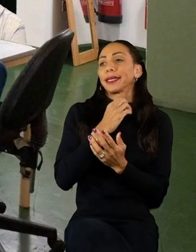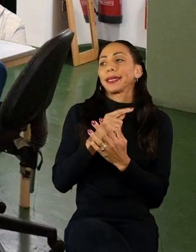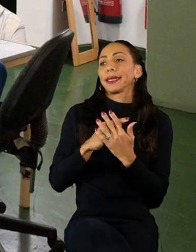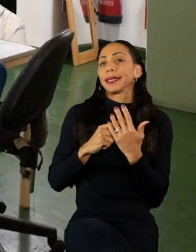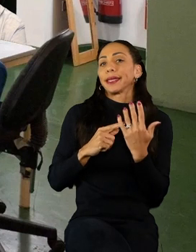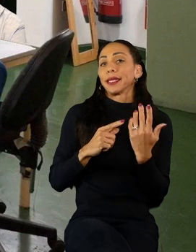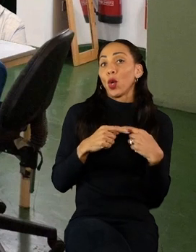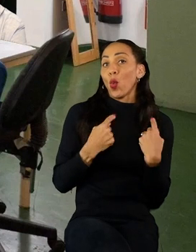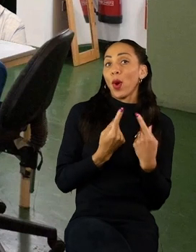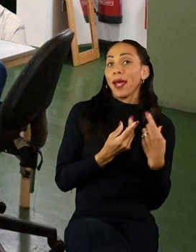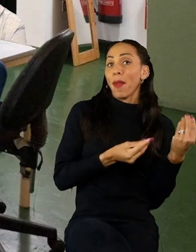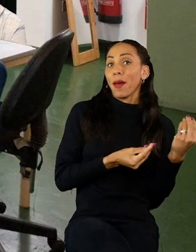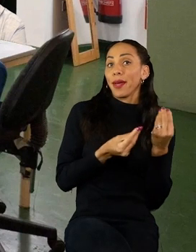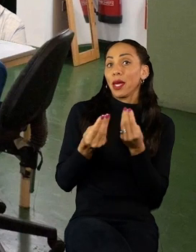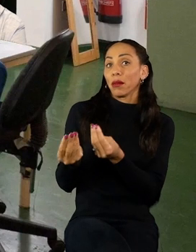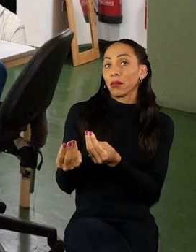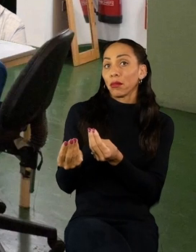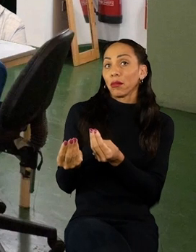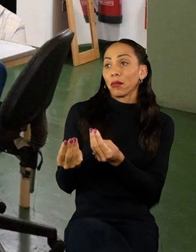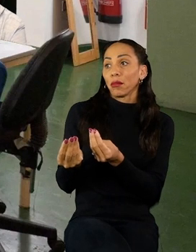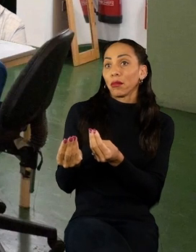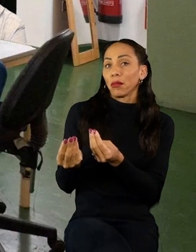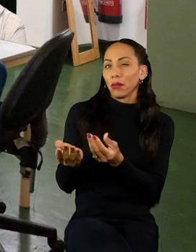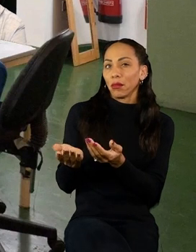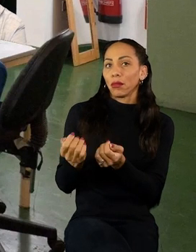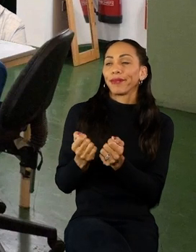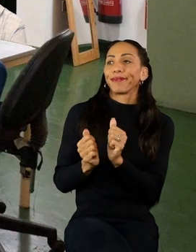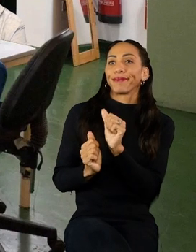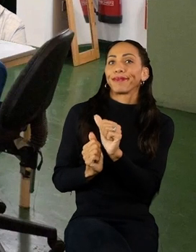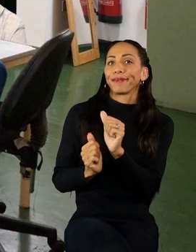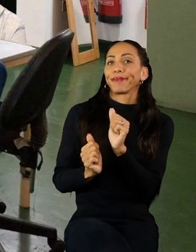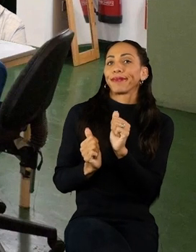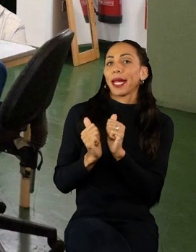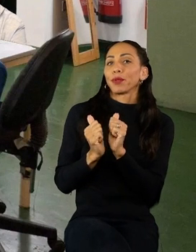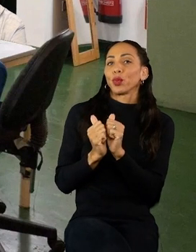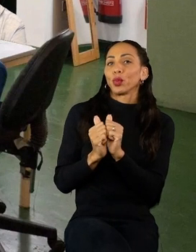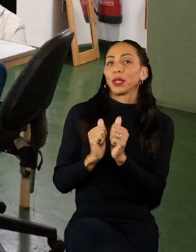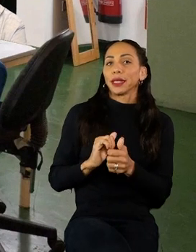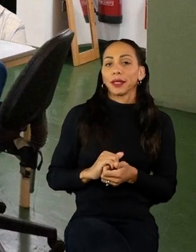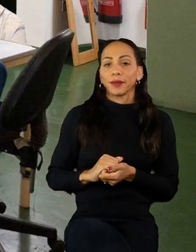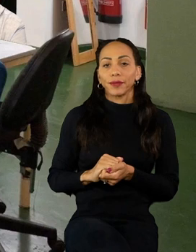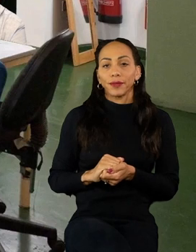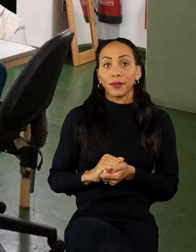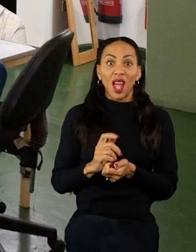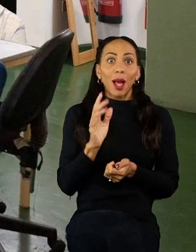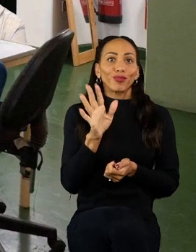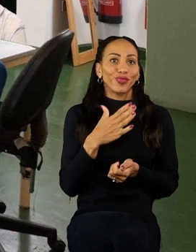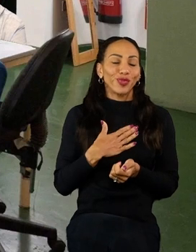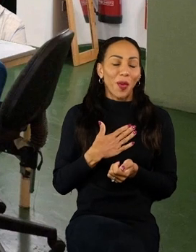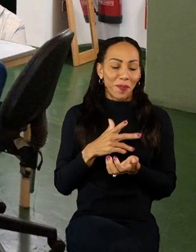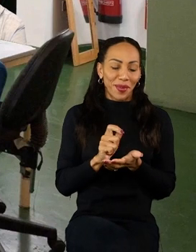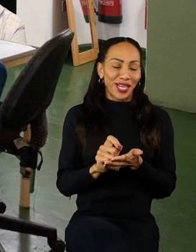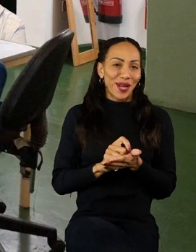we kind of just adhere to any risks that we might be setting up. Yeah,